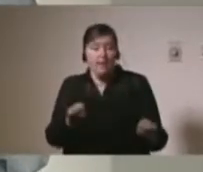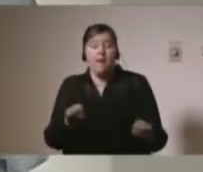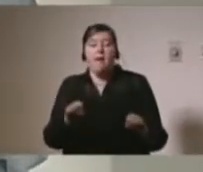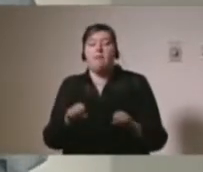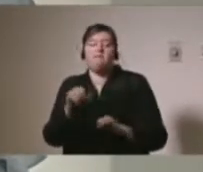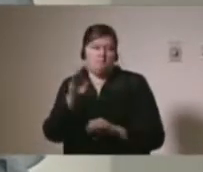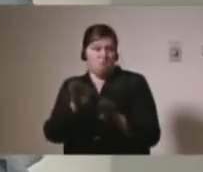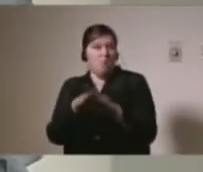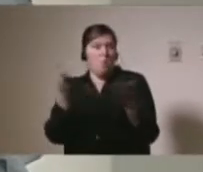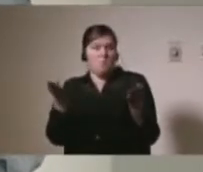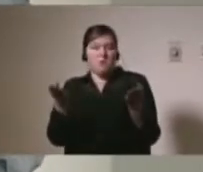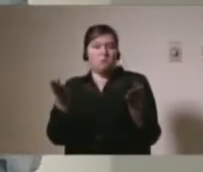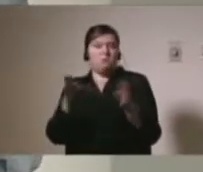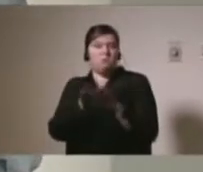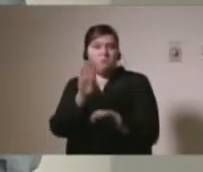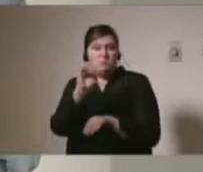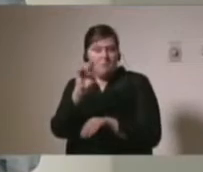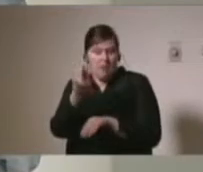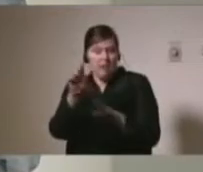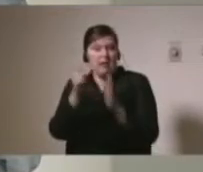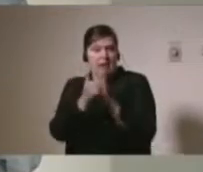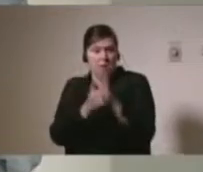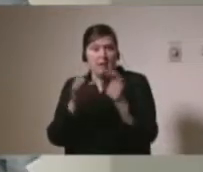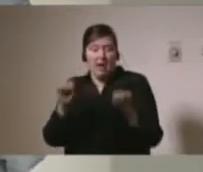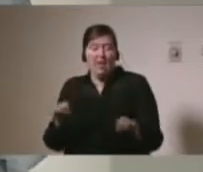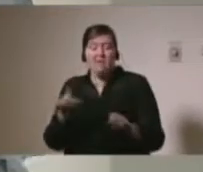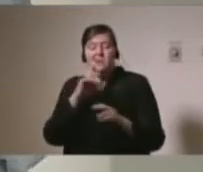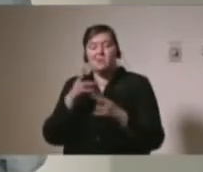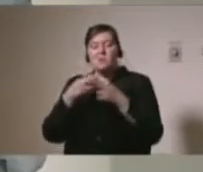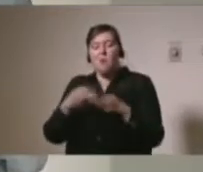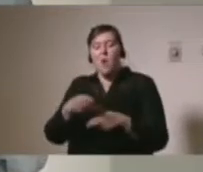bank accounts. We call this a postal bank,